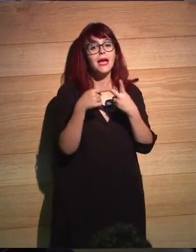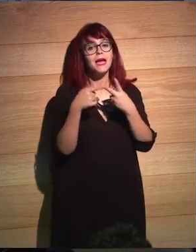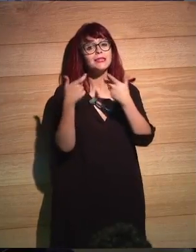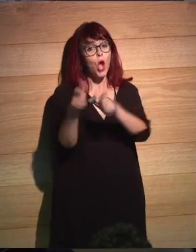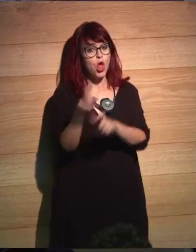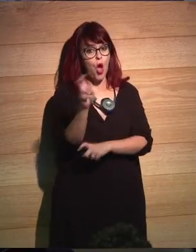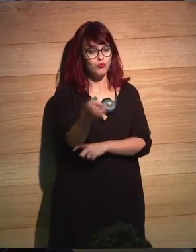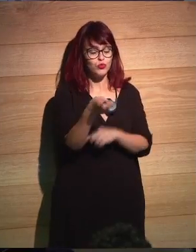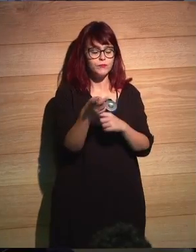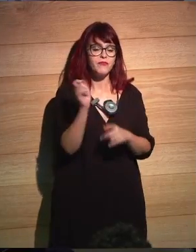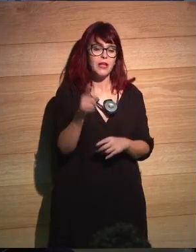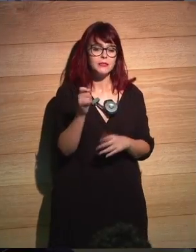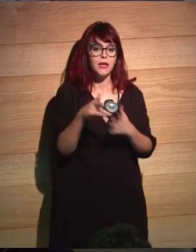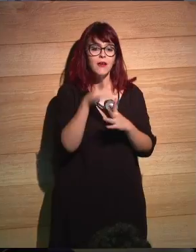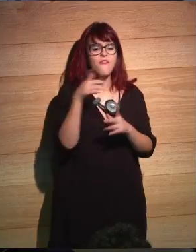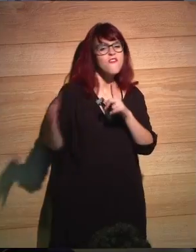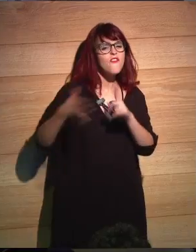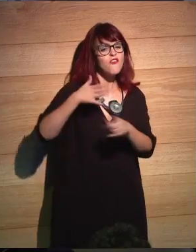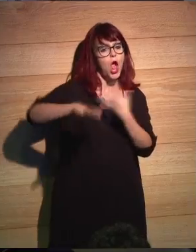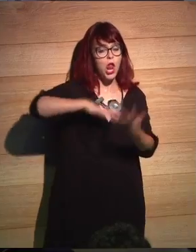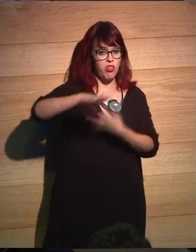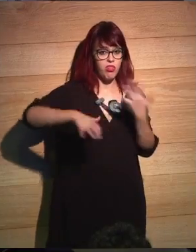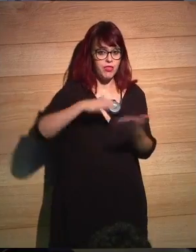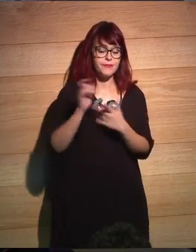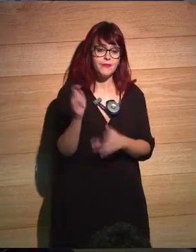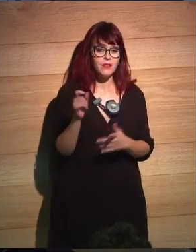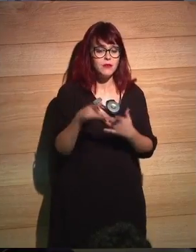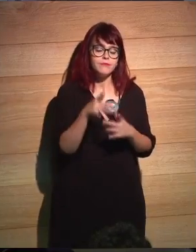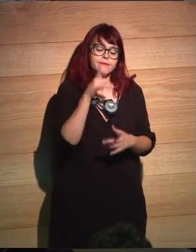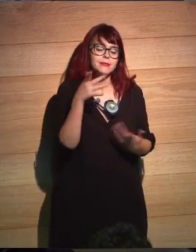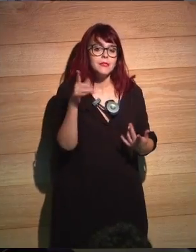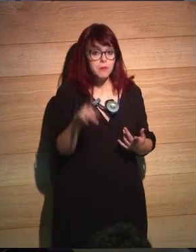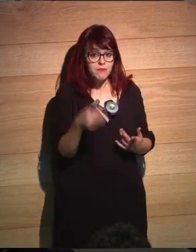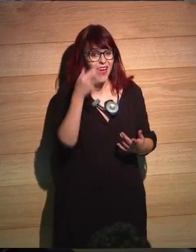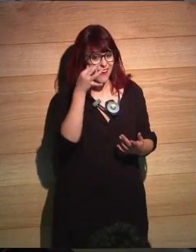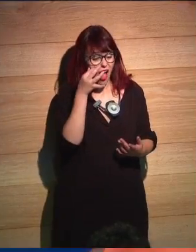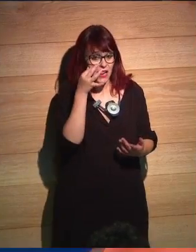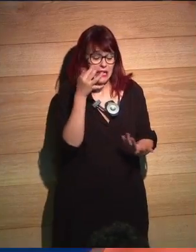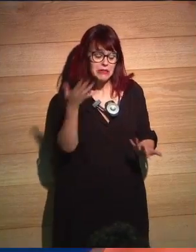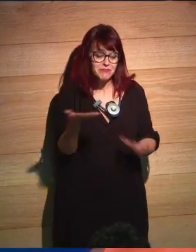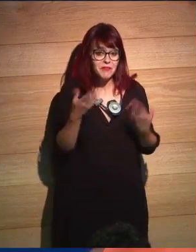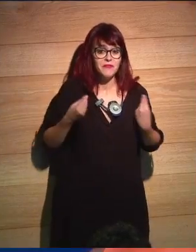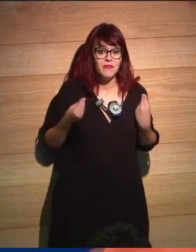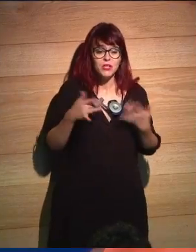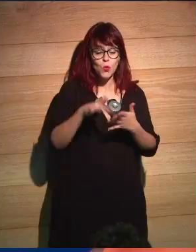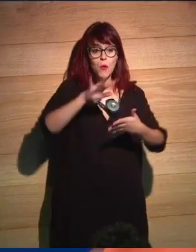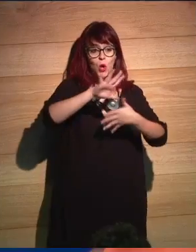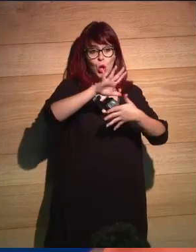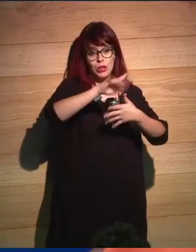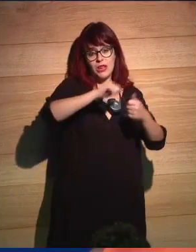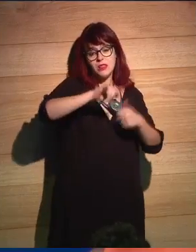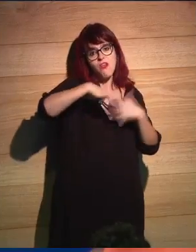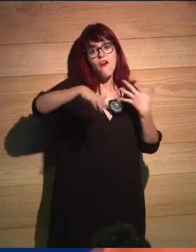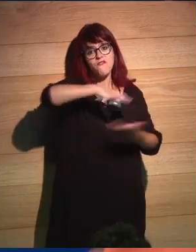world's literature. But there's another category, which is violence, which has been pretty much exploited. This is